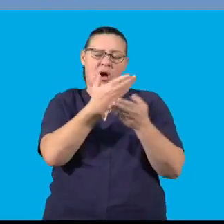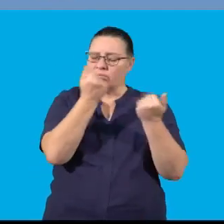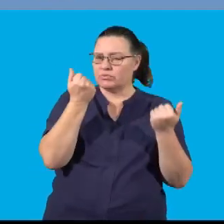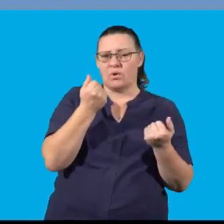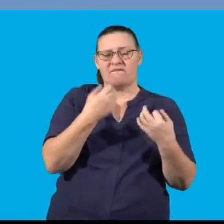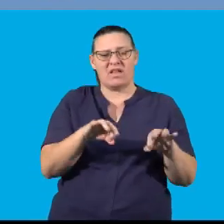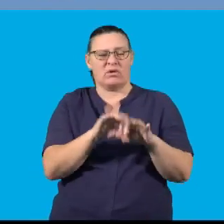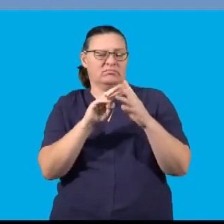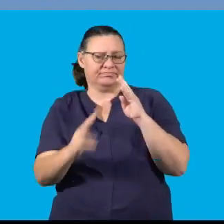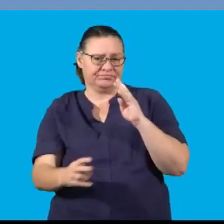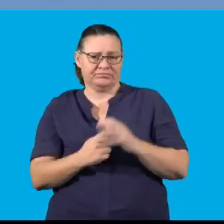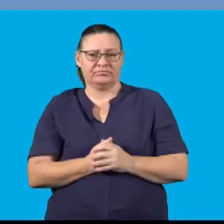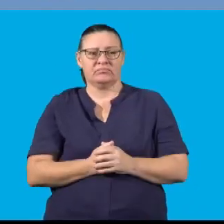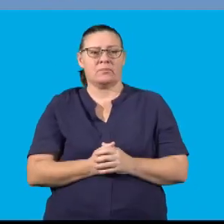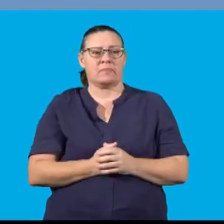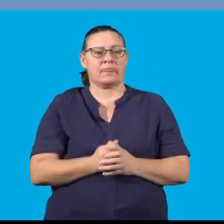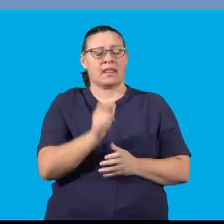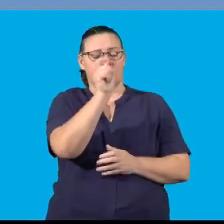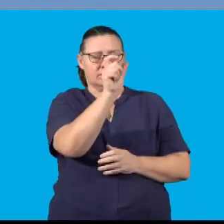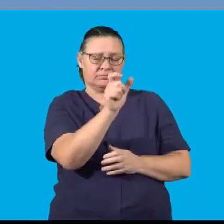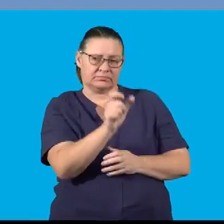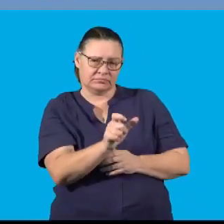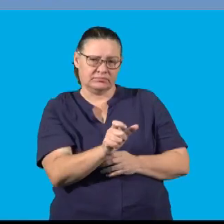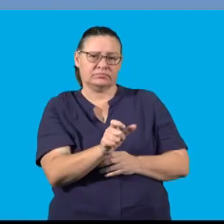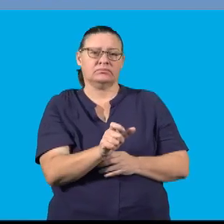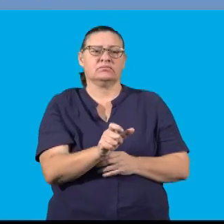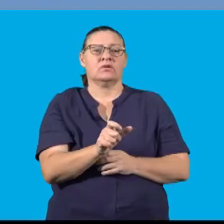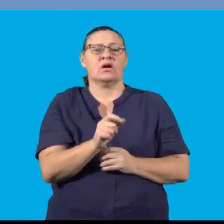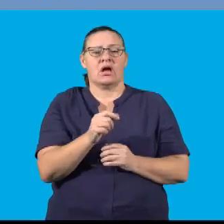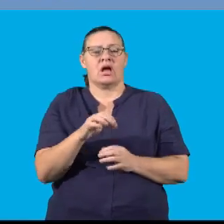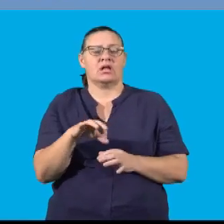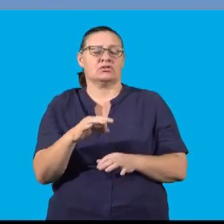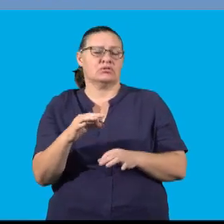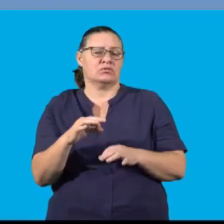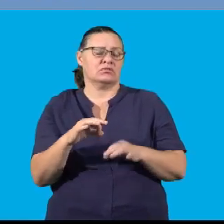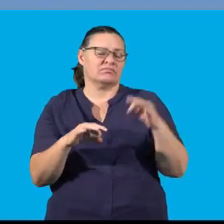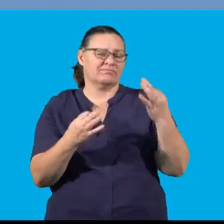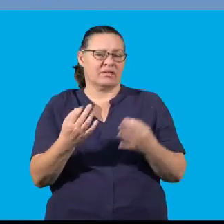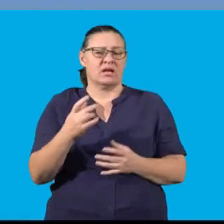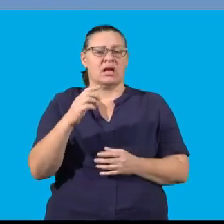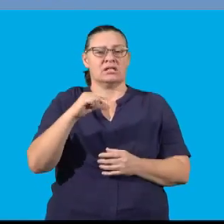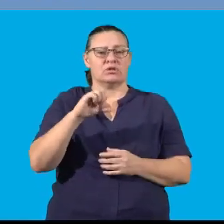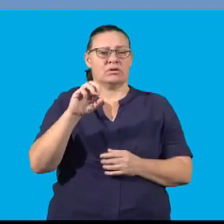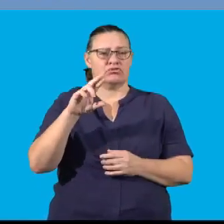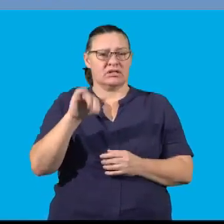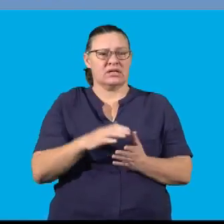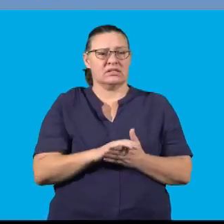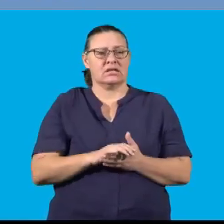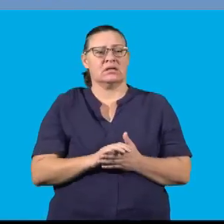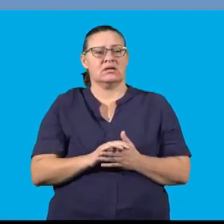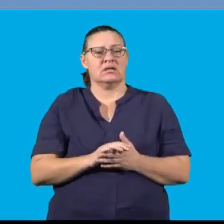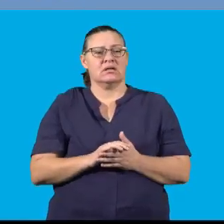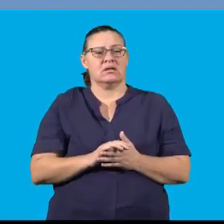values. Some of the key words that you see often being used in analytical geometry, another word for analytical geometry is often